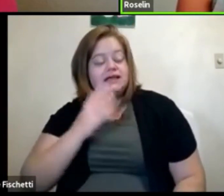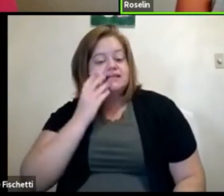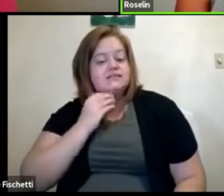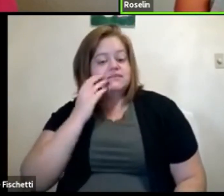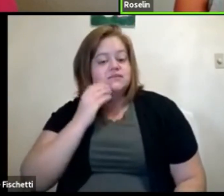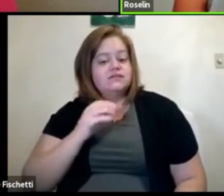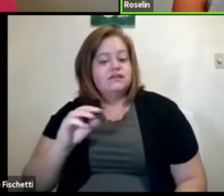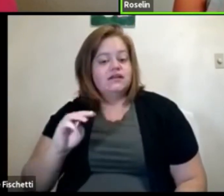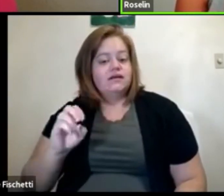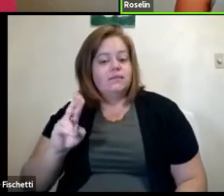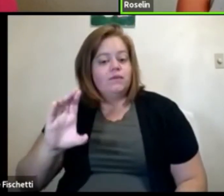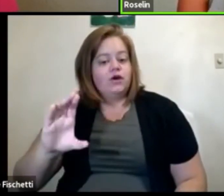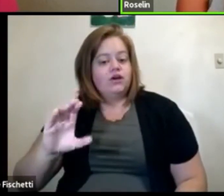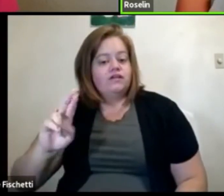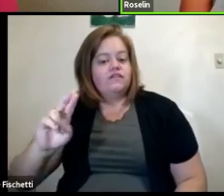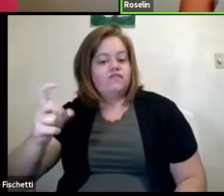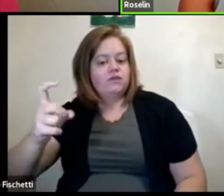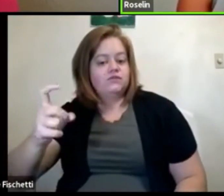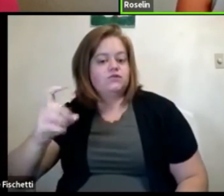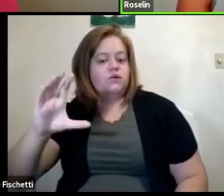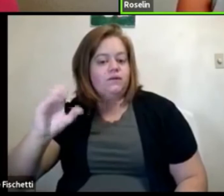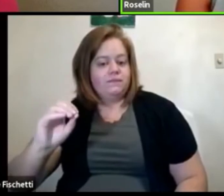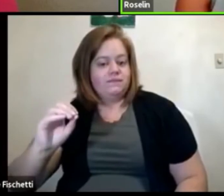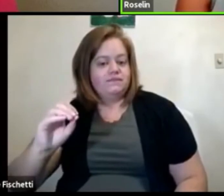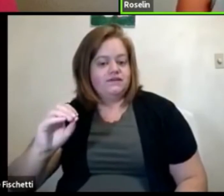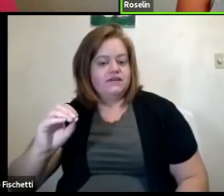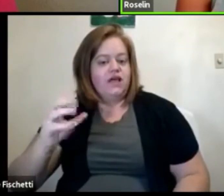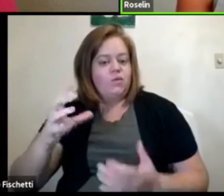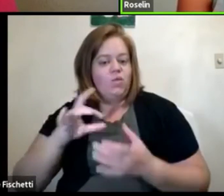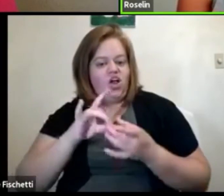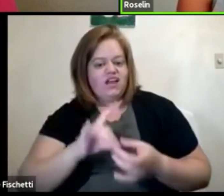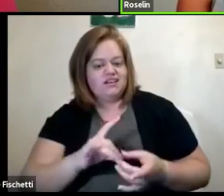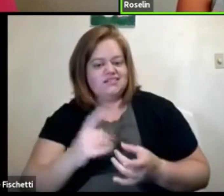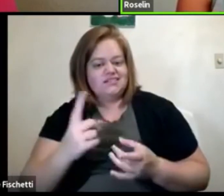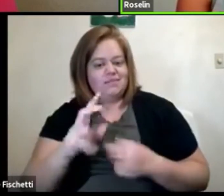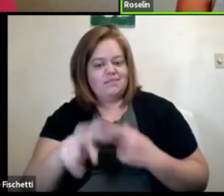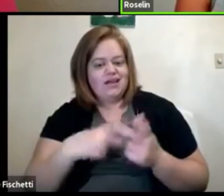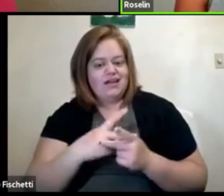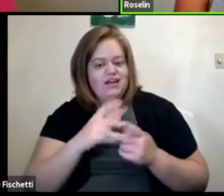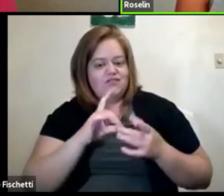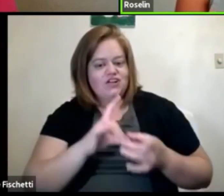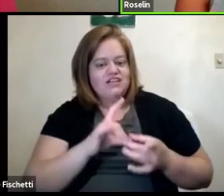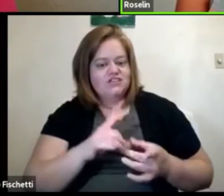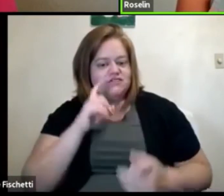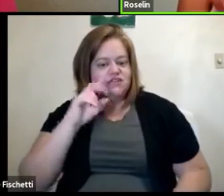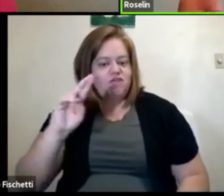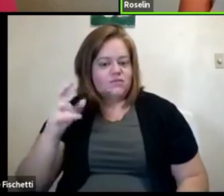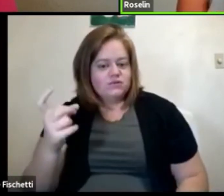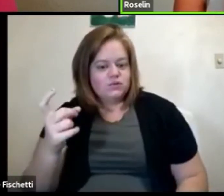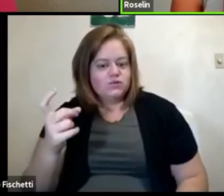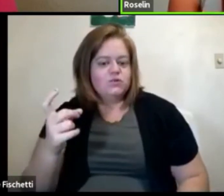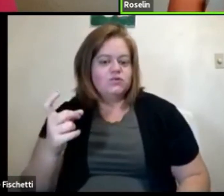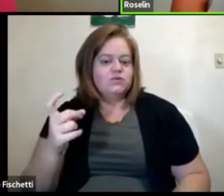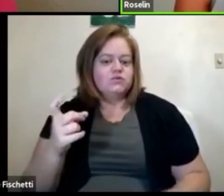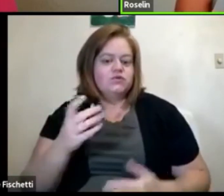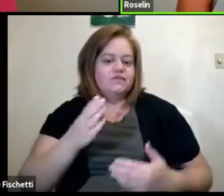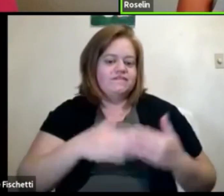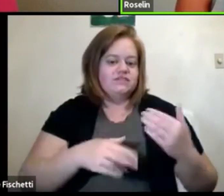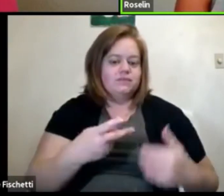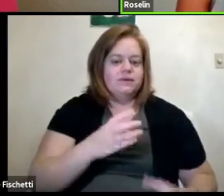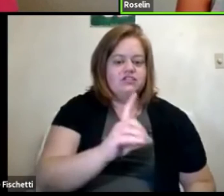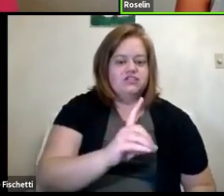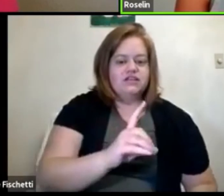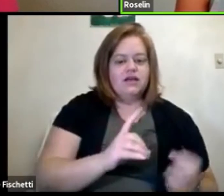Merck, and I really wanted to do something related to the pharmaceutical industry and be like, finish my PhD and go back